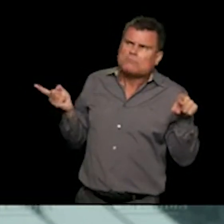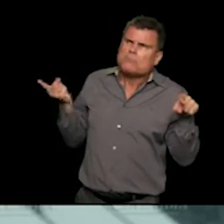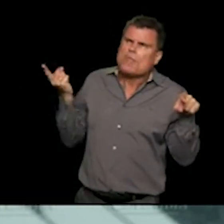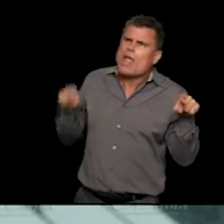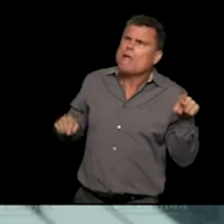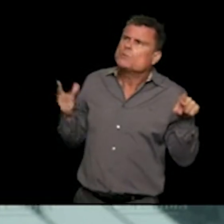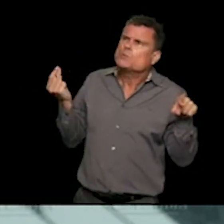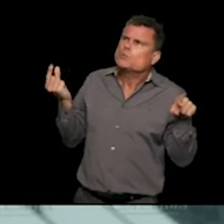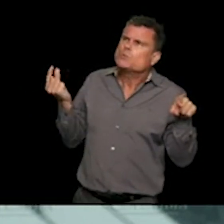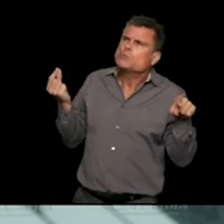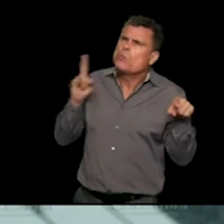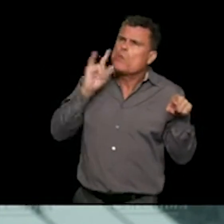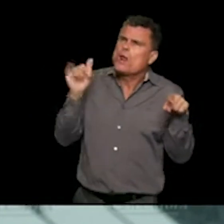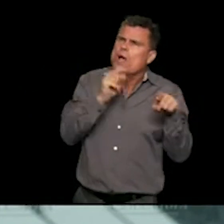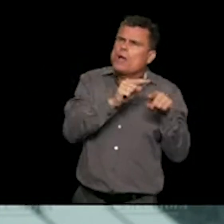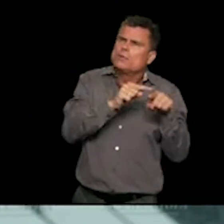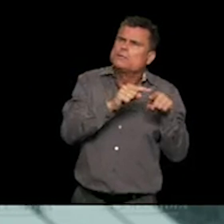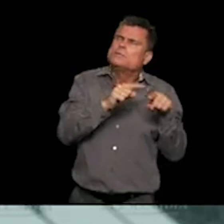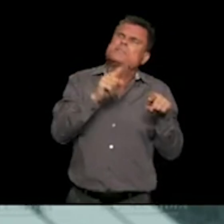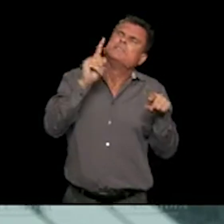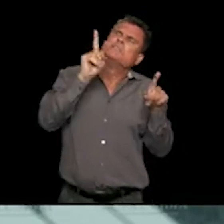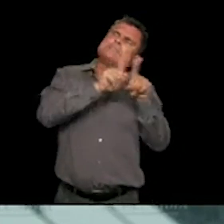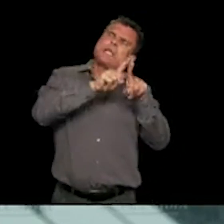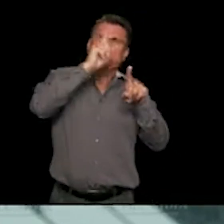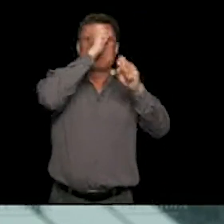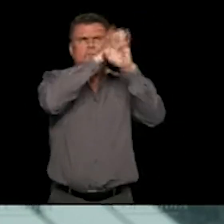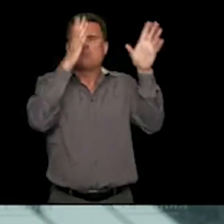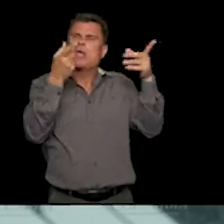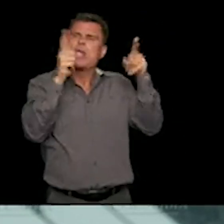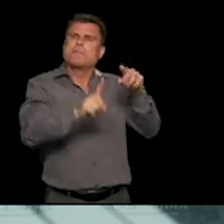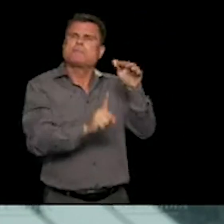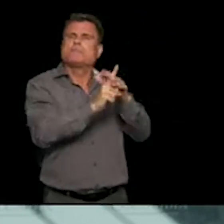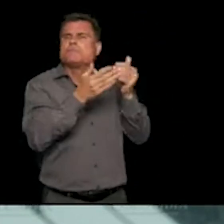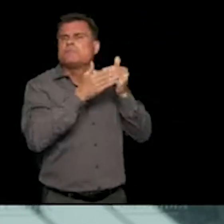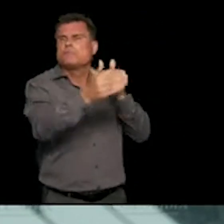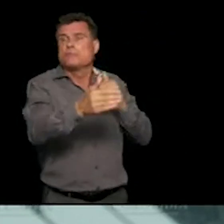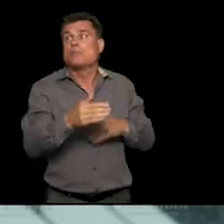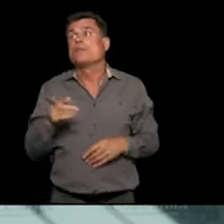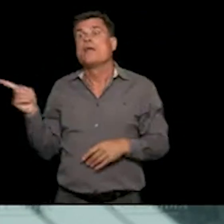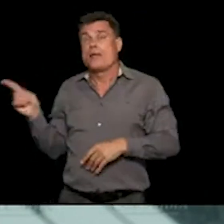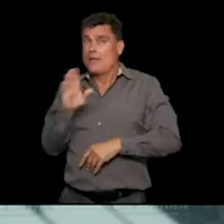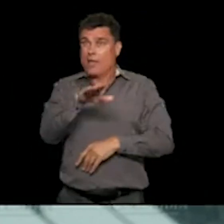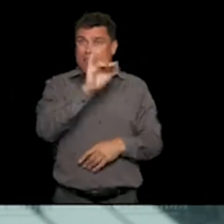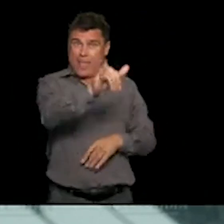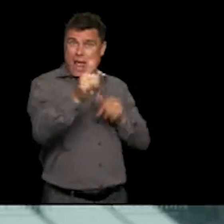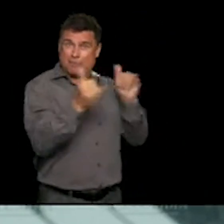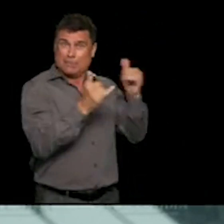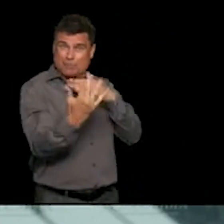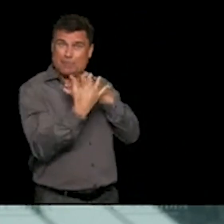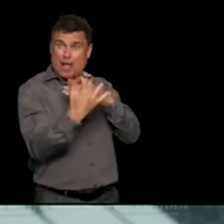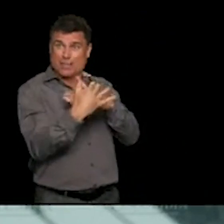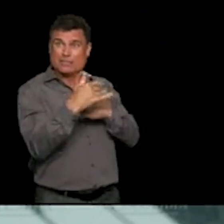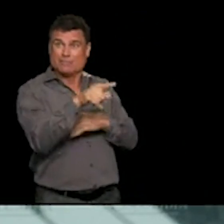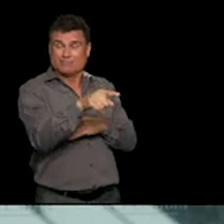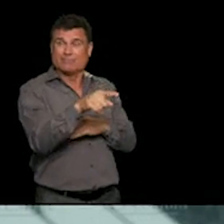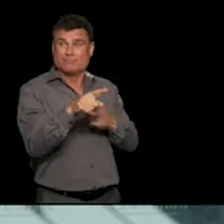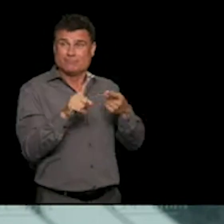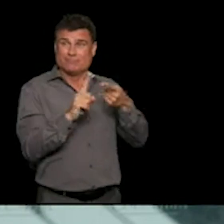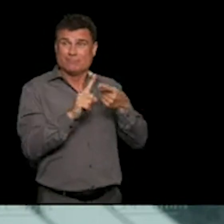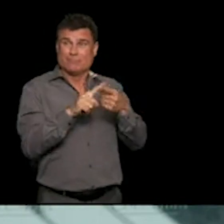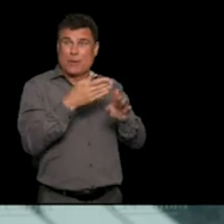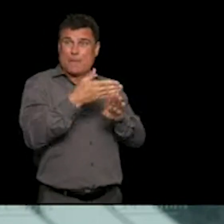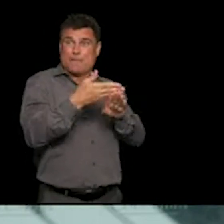of that beach party, for example, one of the things that we saw was that it was advertised and people